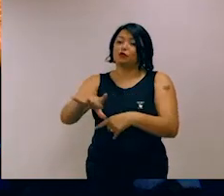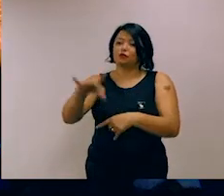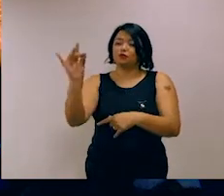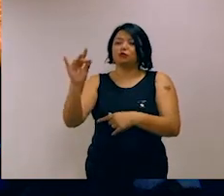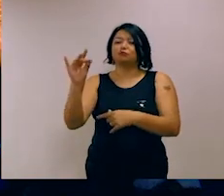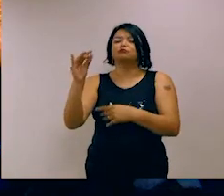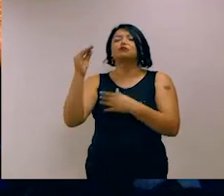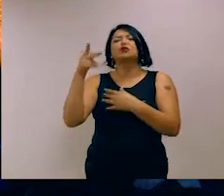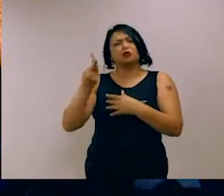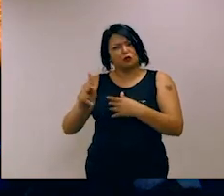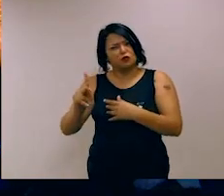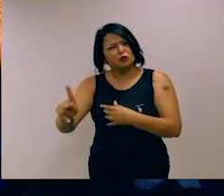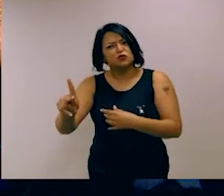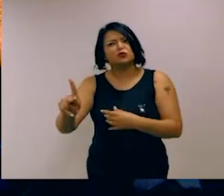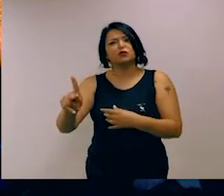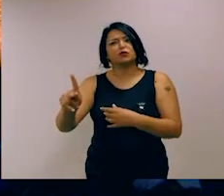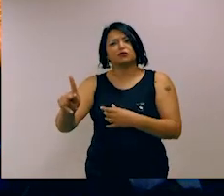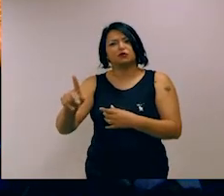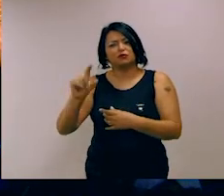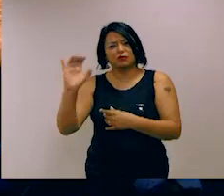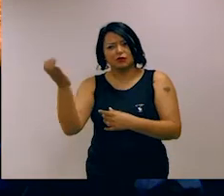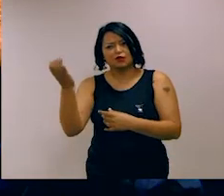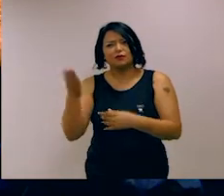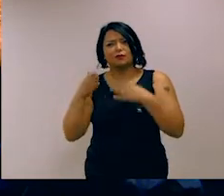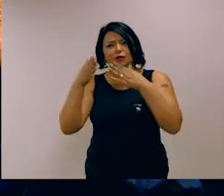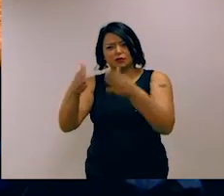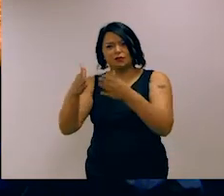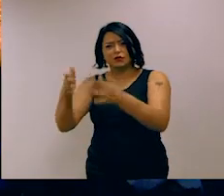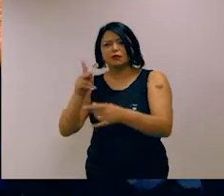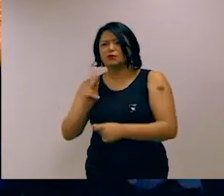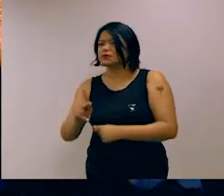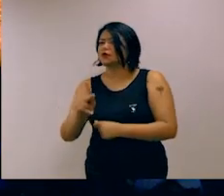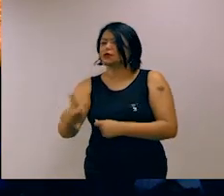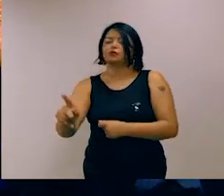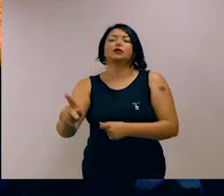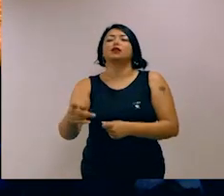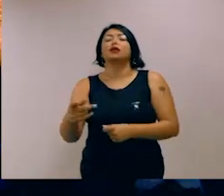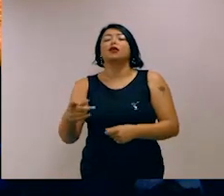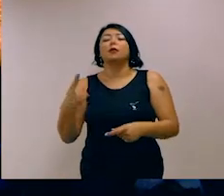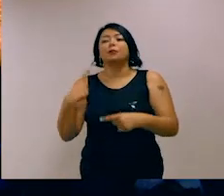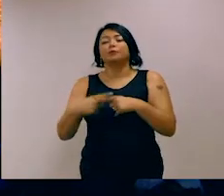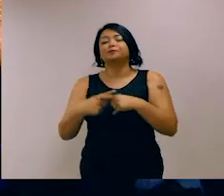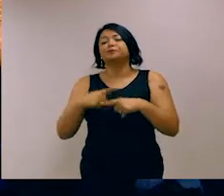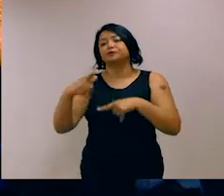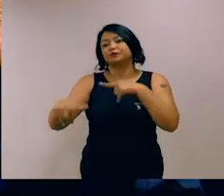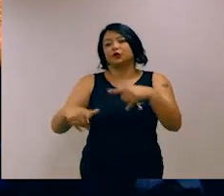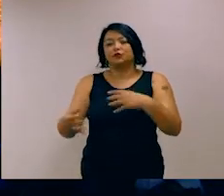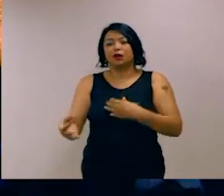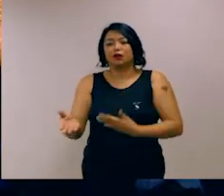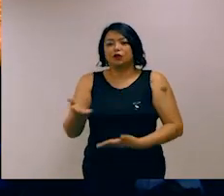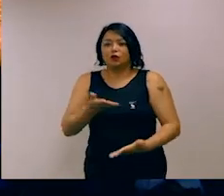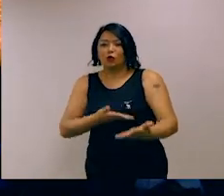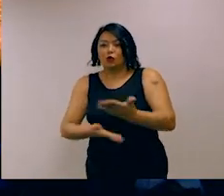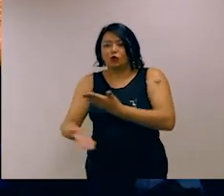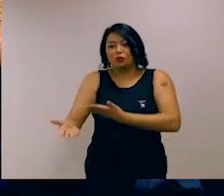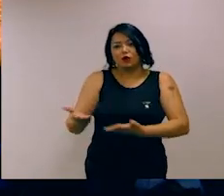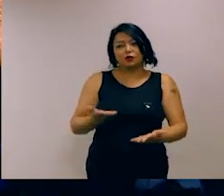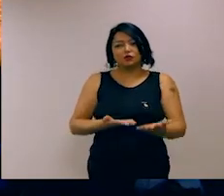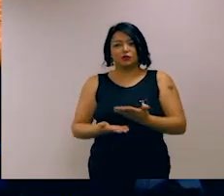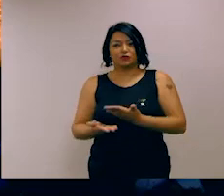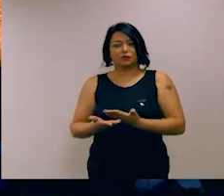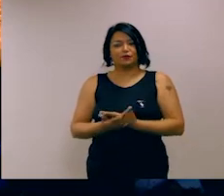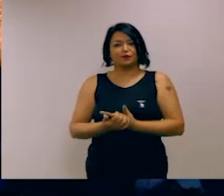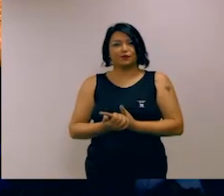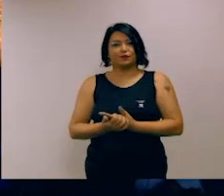I would like to thank you anyway. This seminar is absolutely collaborative. Without collaboration, we just cannot do it.